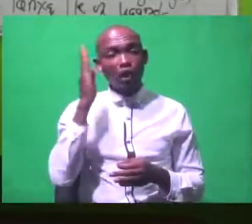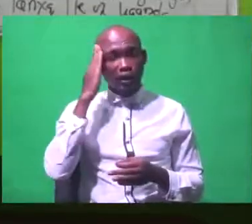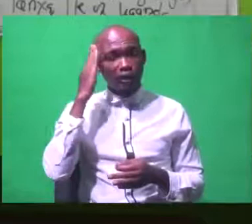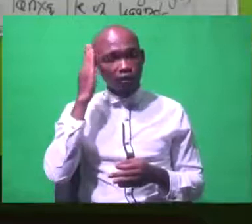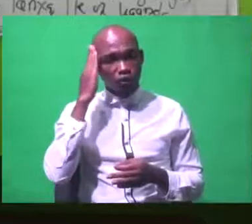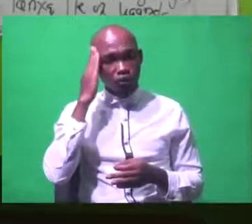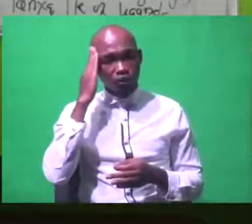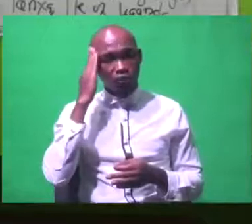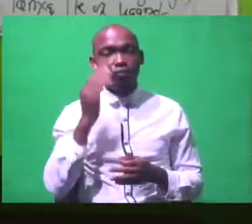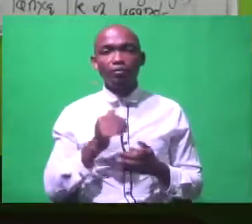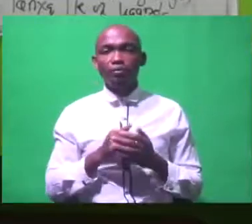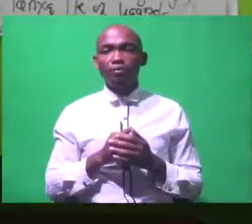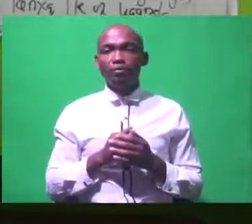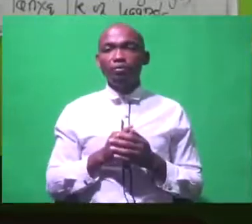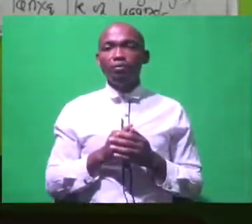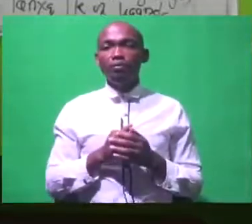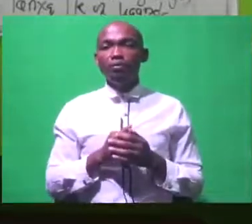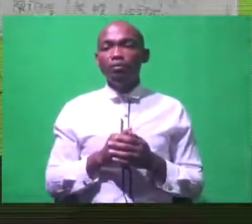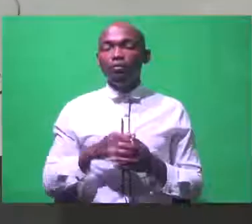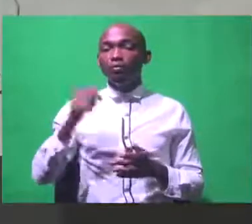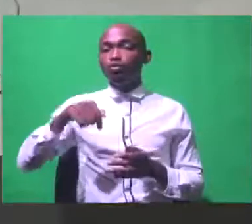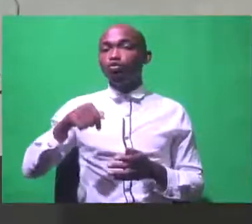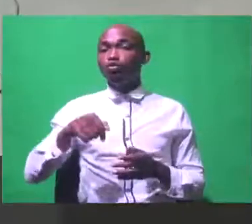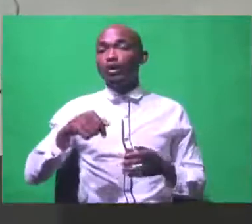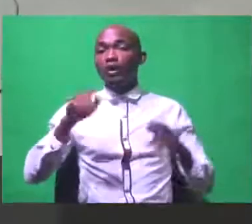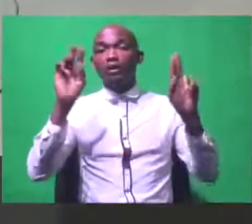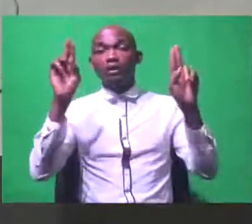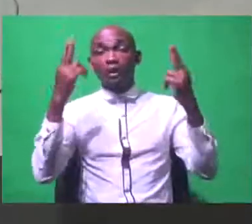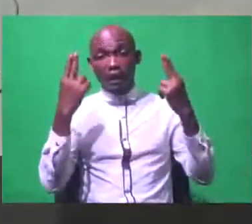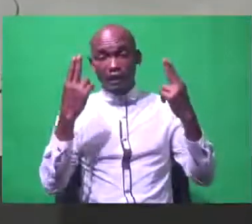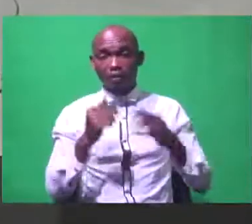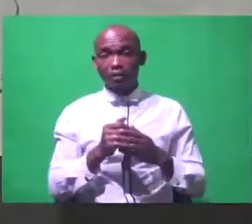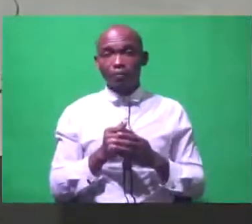understood our today's lesson,